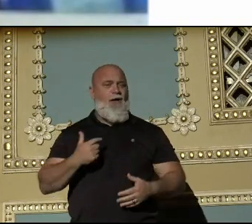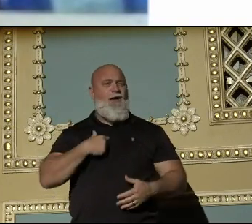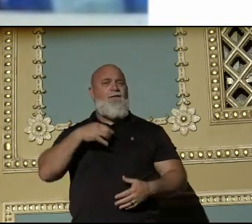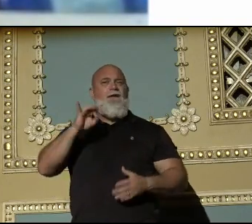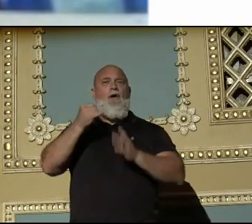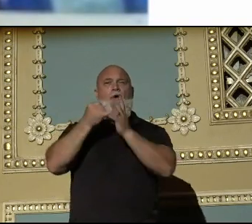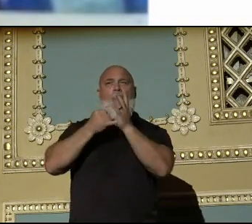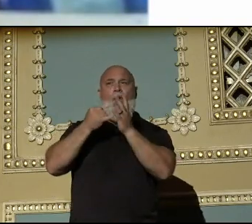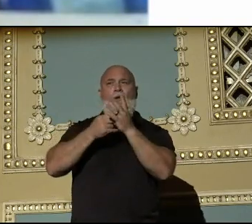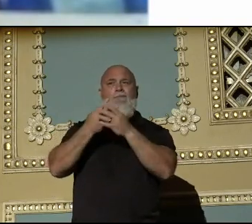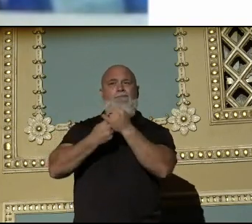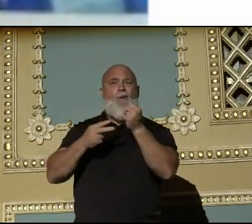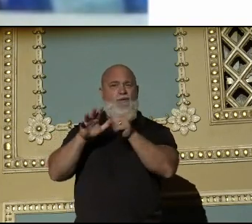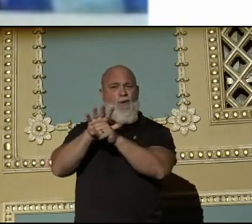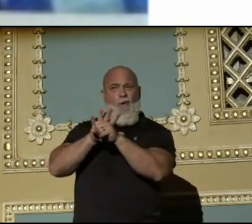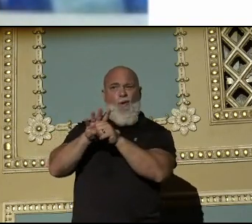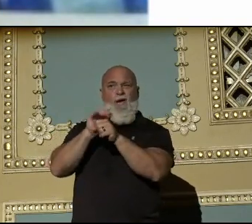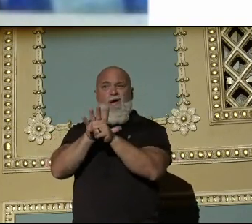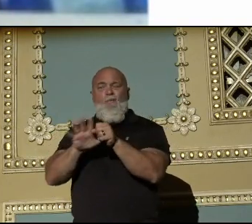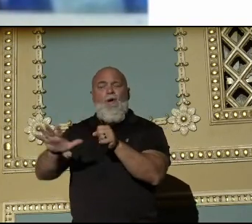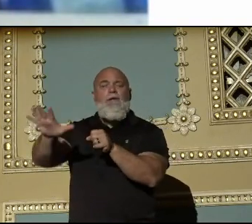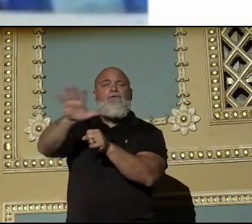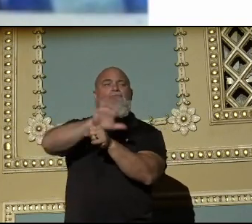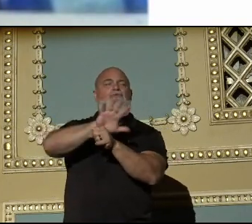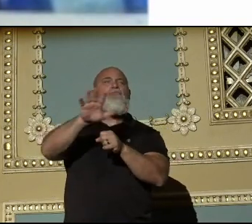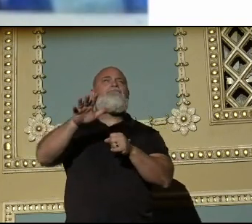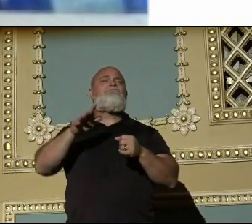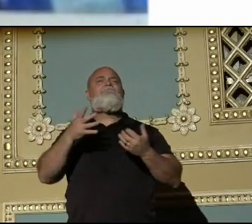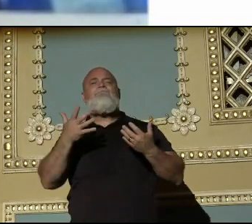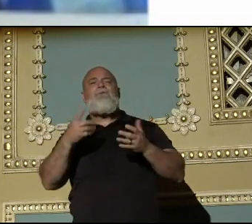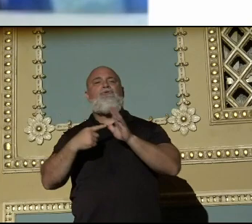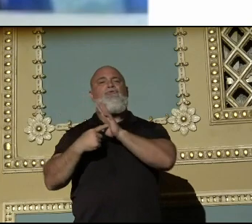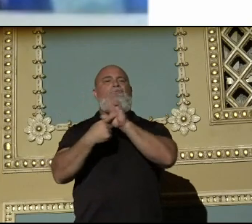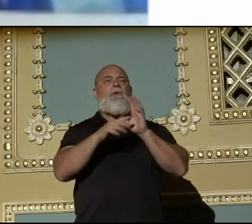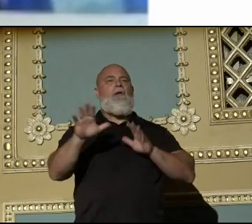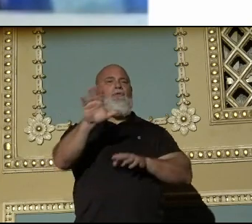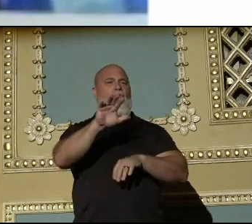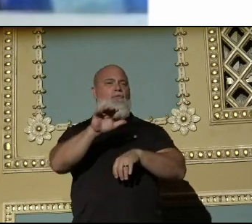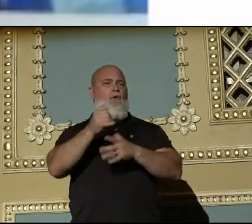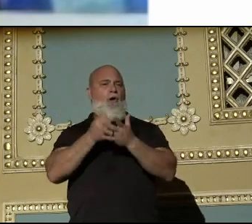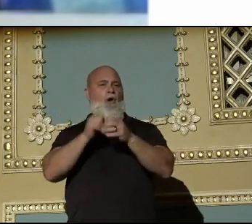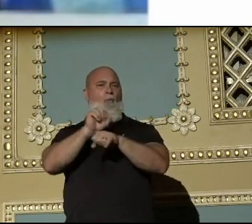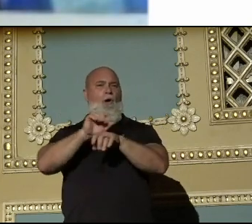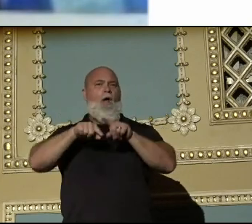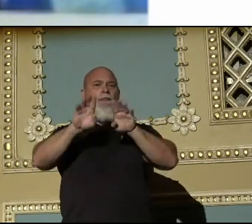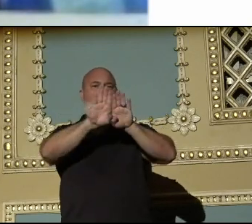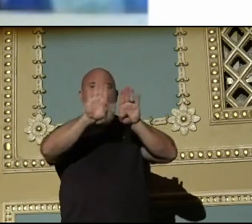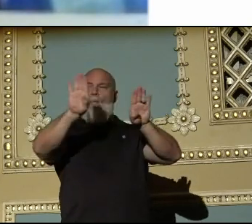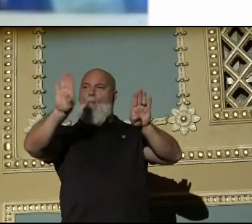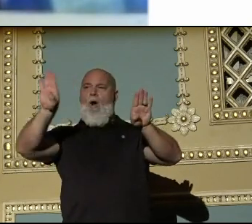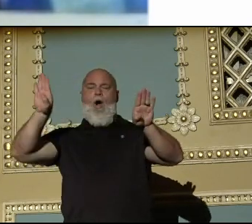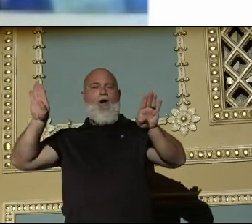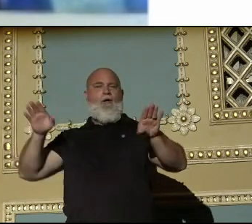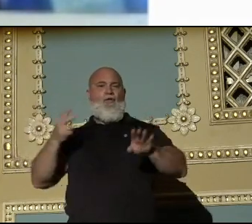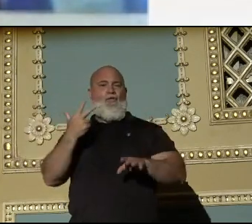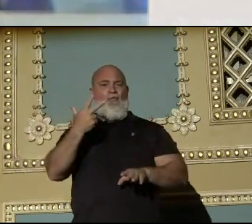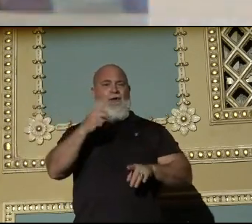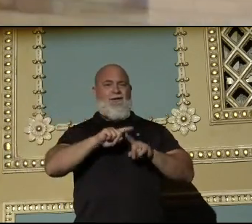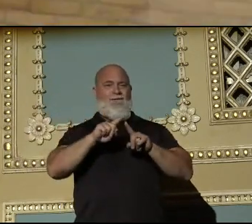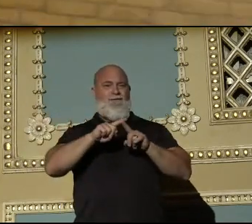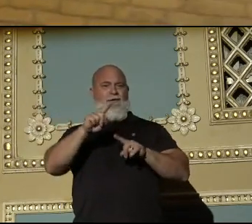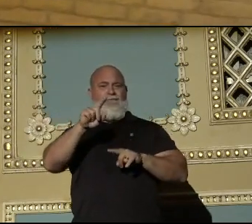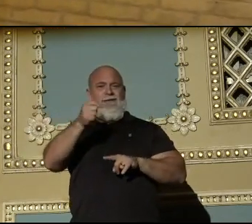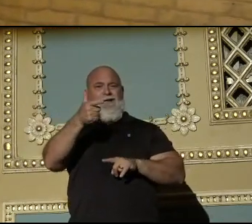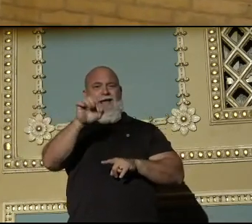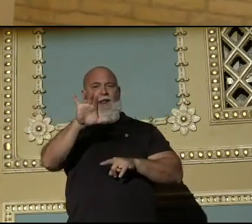both local and regional to display their artwork on the walls in 3 of our gallery spaces, which are